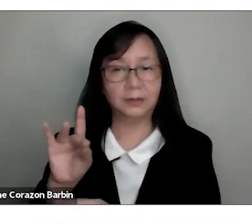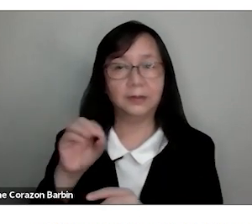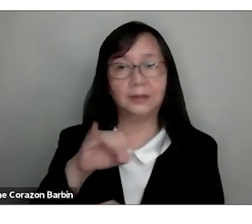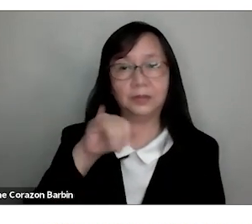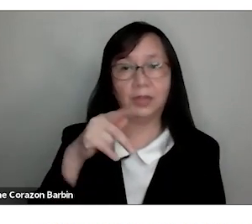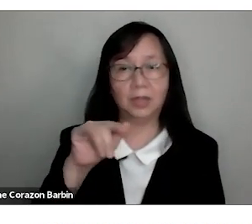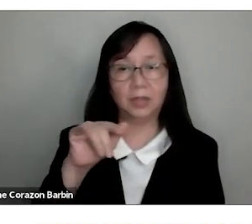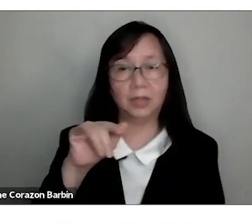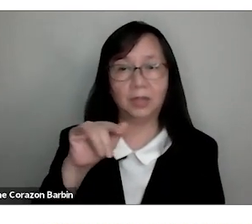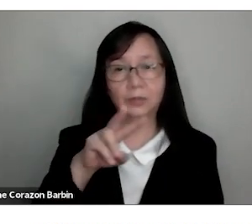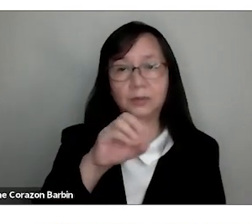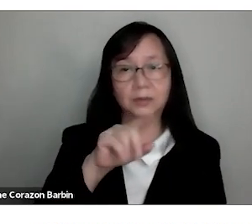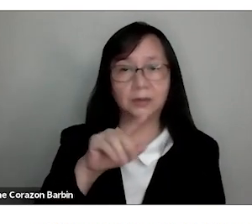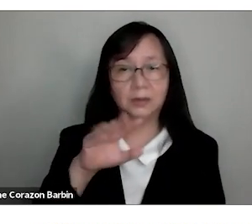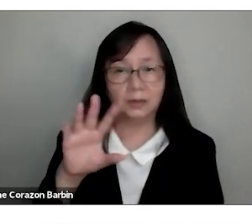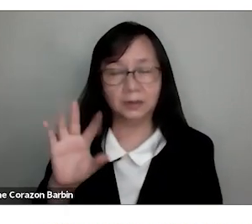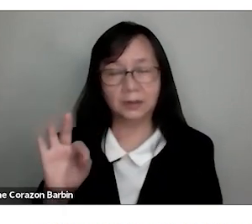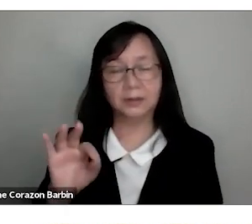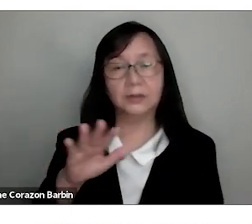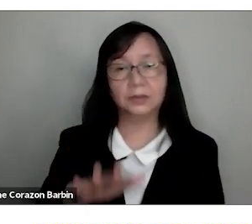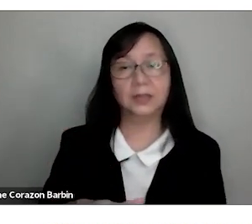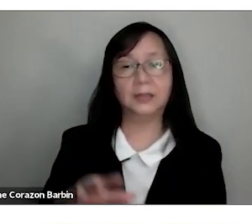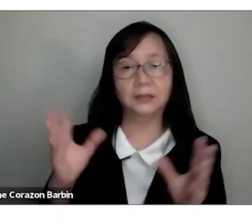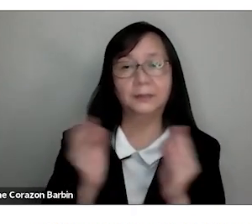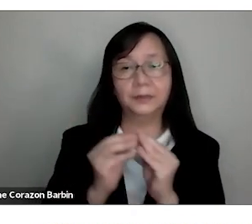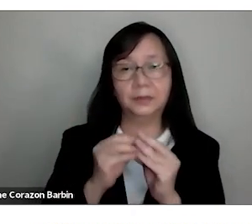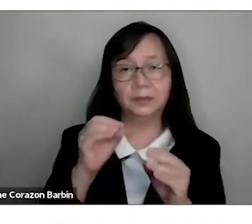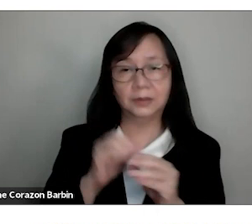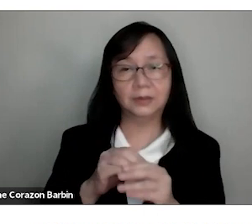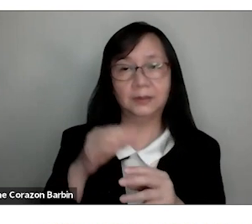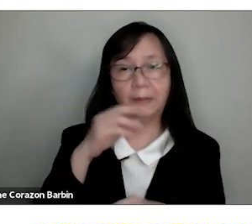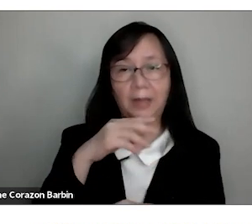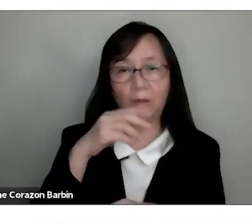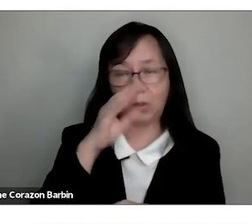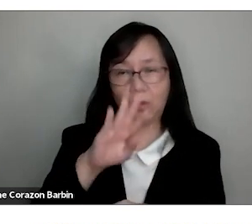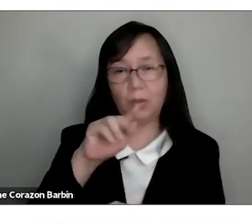and the 2019 ASEAN Children Summits in November 2019 in Bangkok.